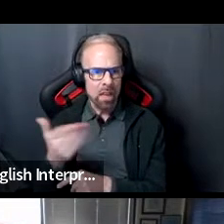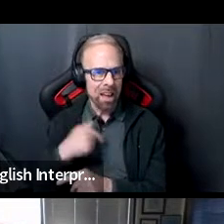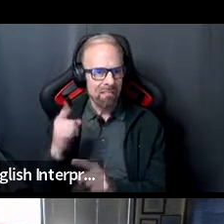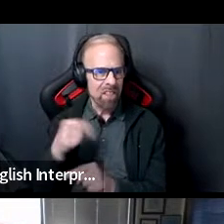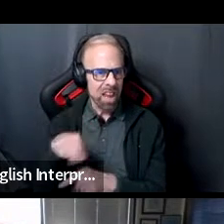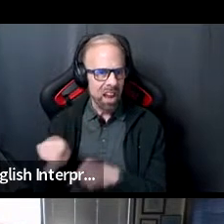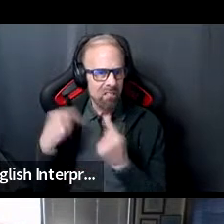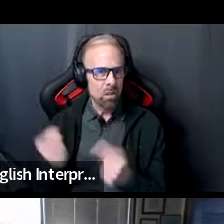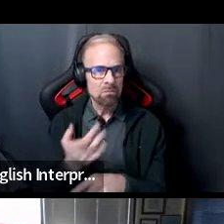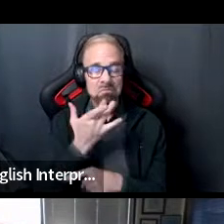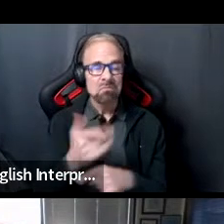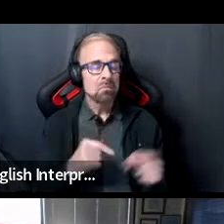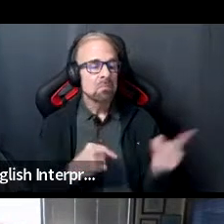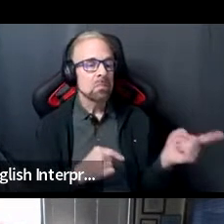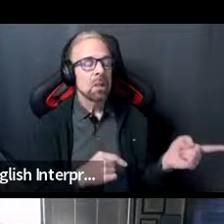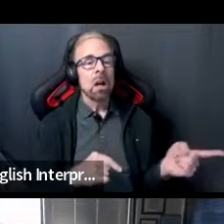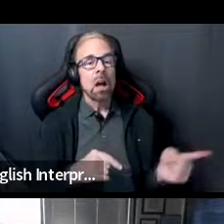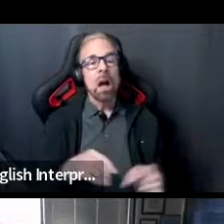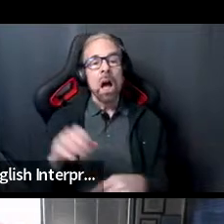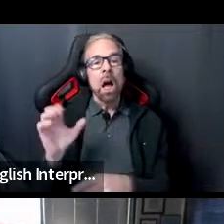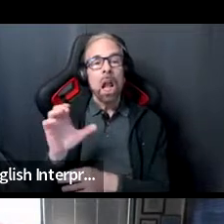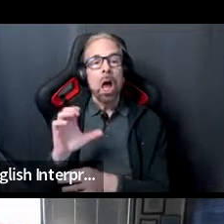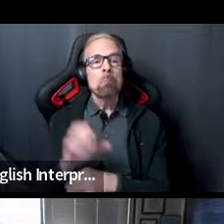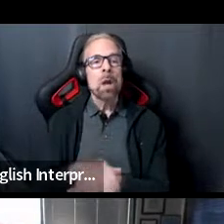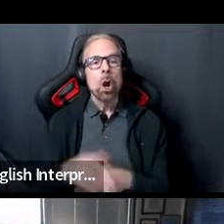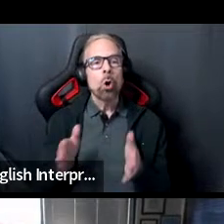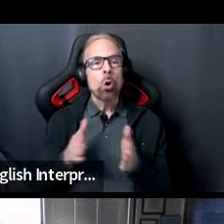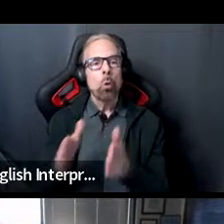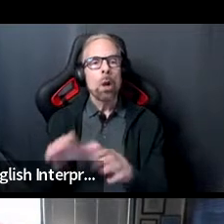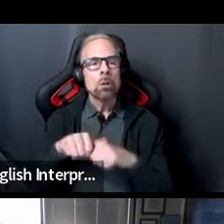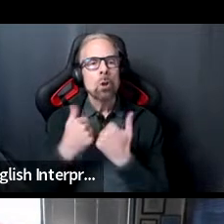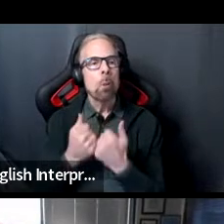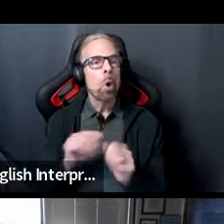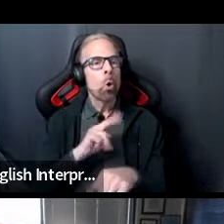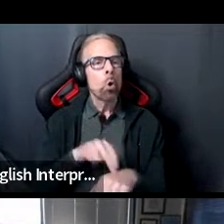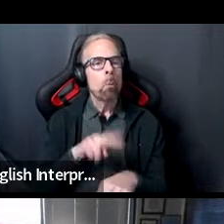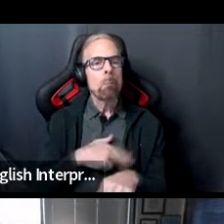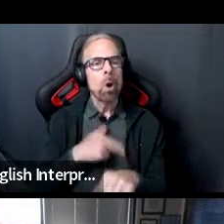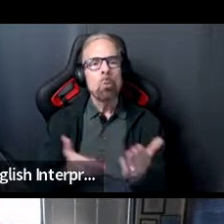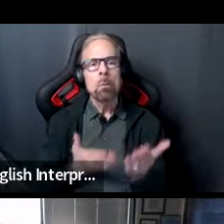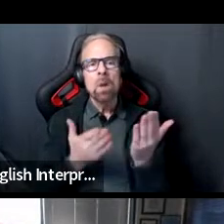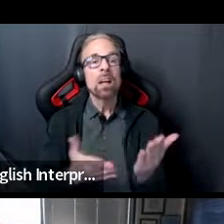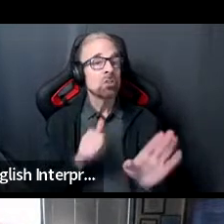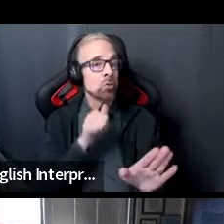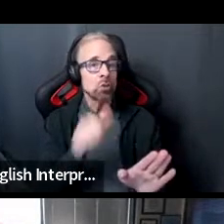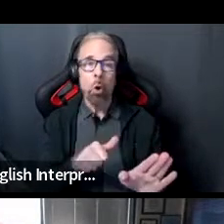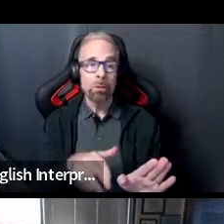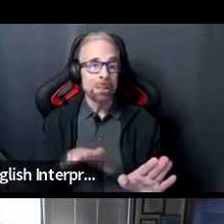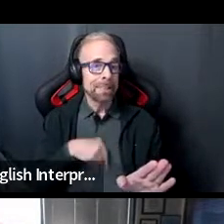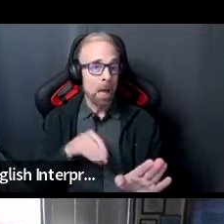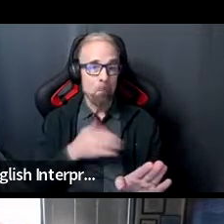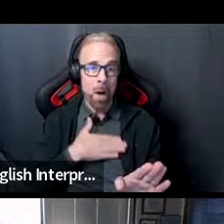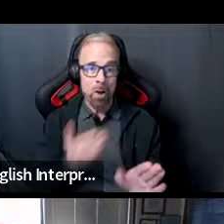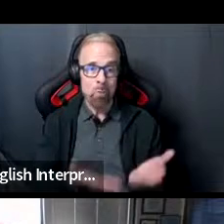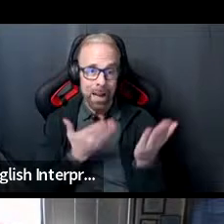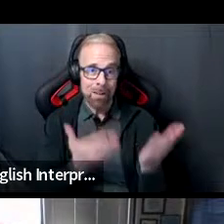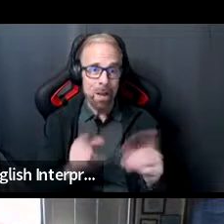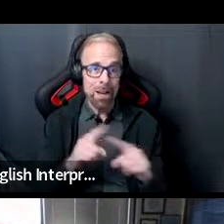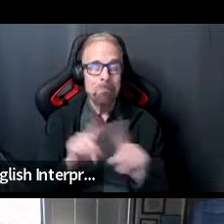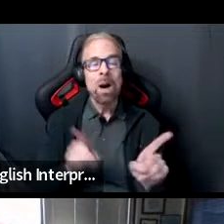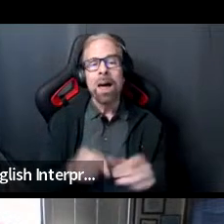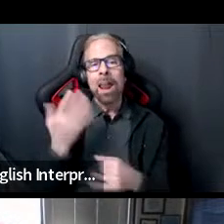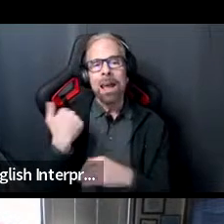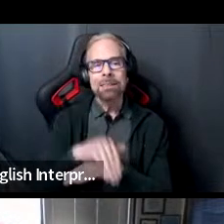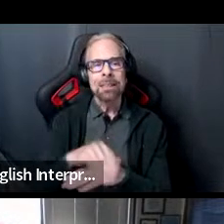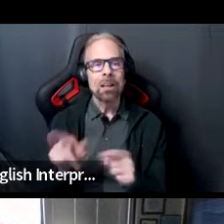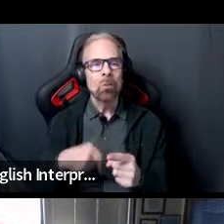Porky Collier with Columbia Corridor Association, and normally my recommendation is don't take my recommendation. But last night, we were just